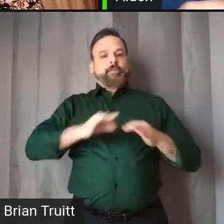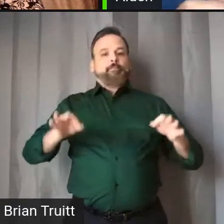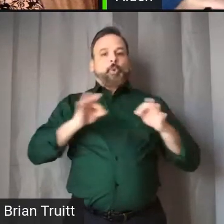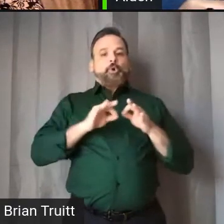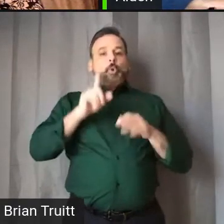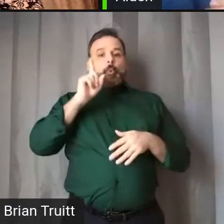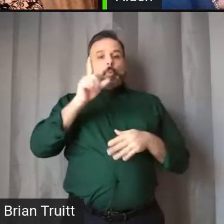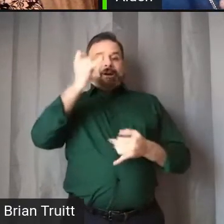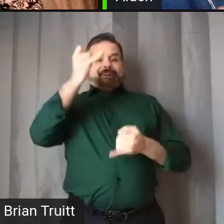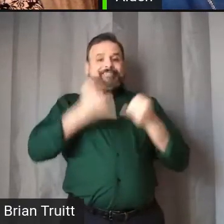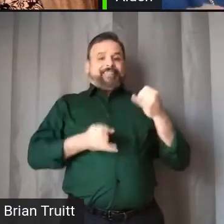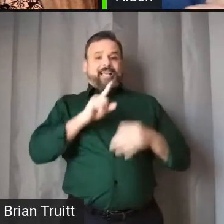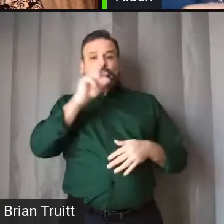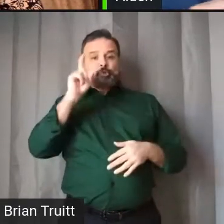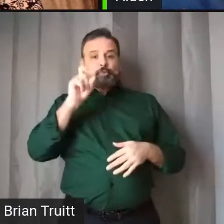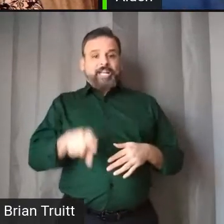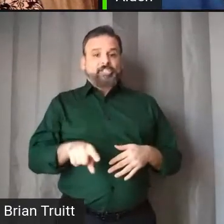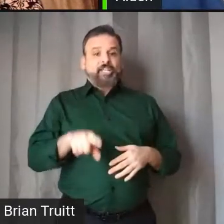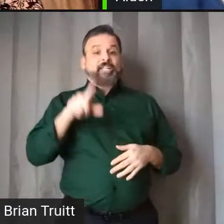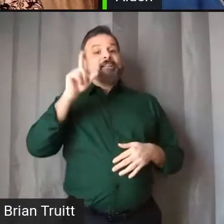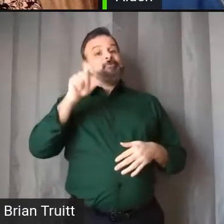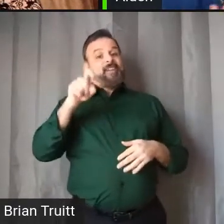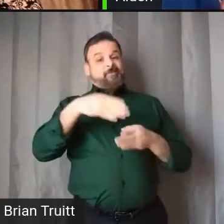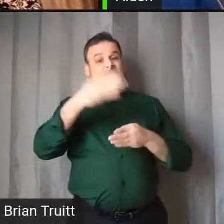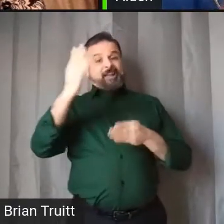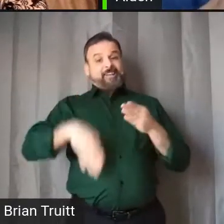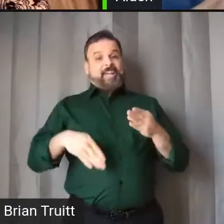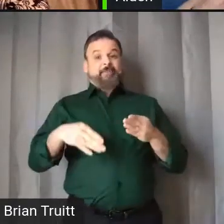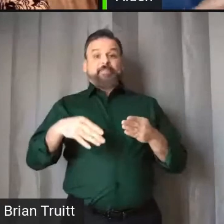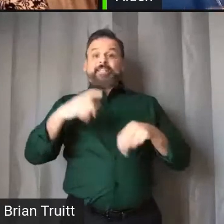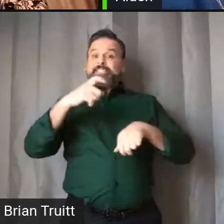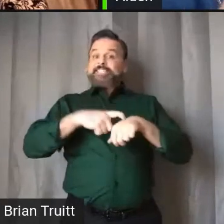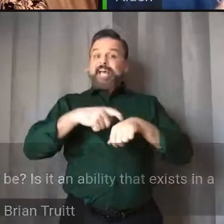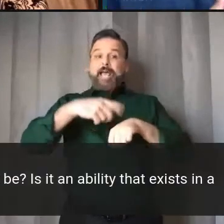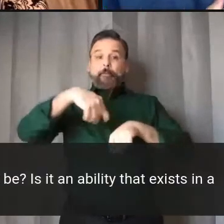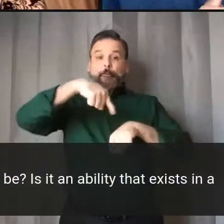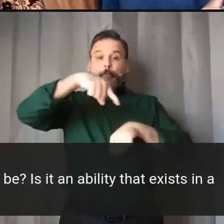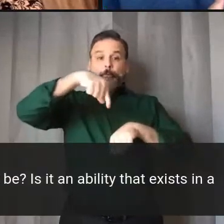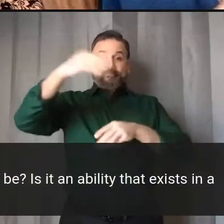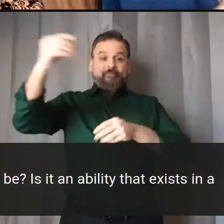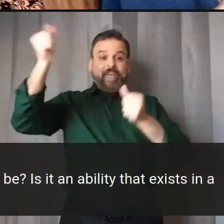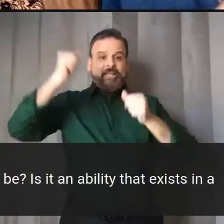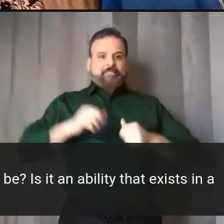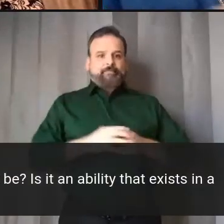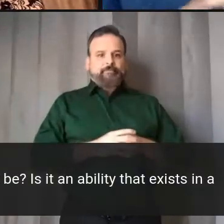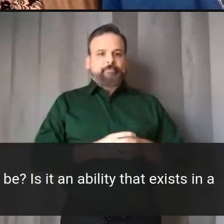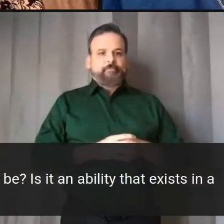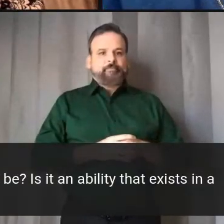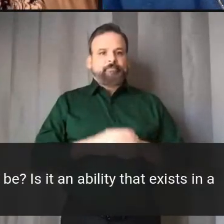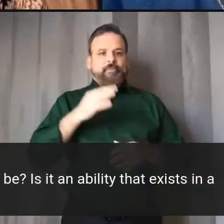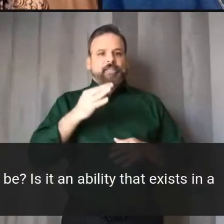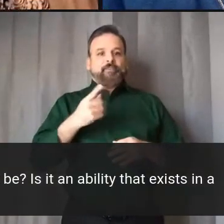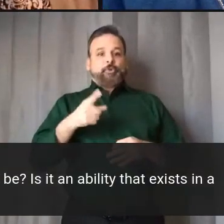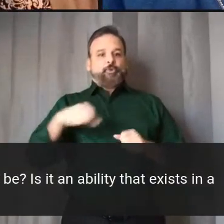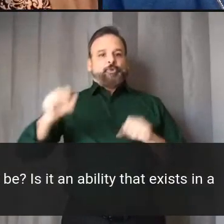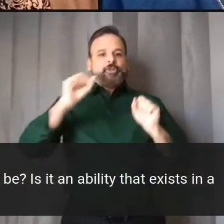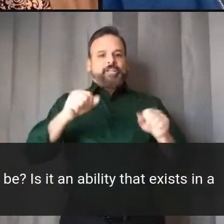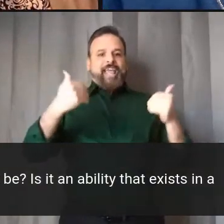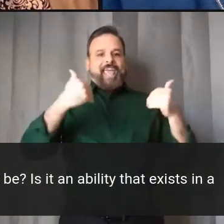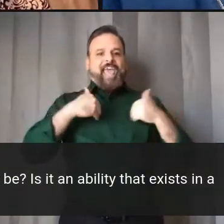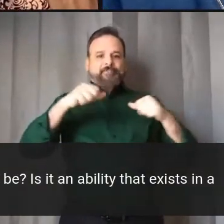one more question and then we're gonna have to wrap it up. This has gone by very quickly. If you could have a magical